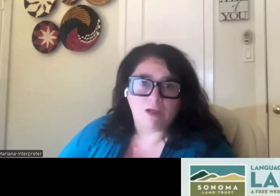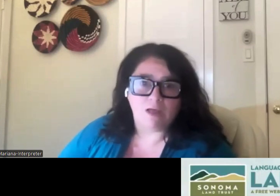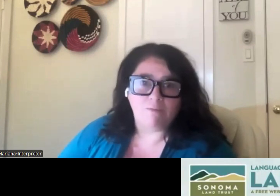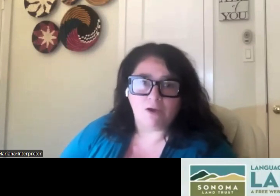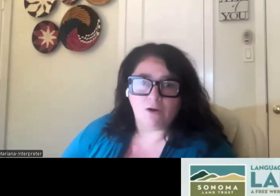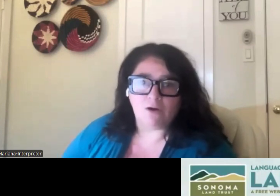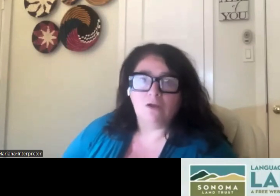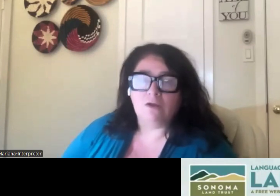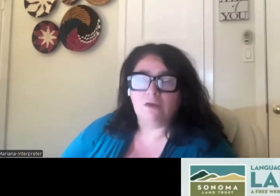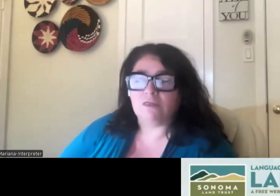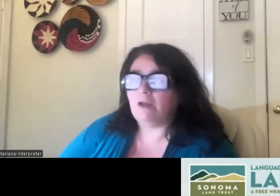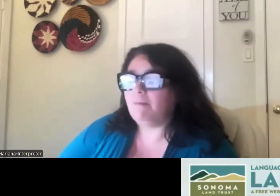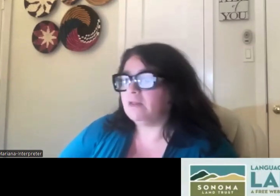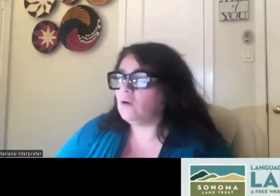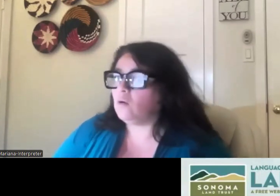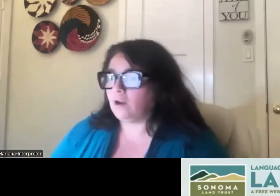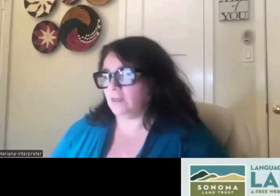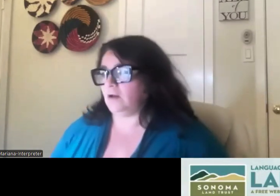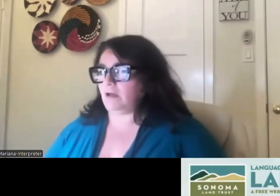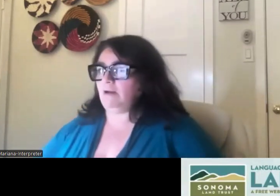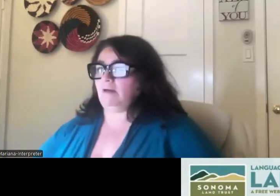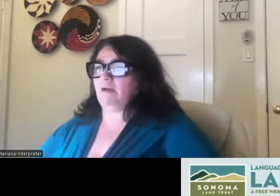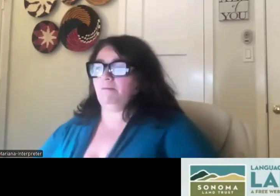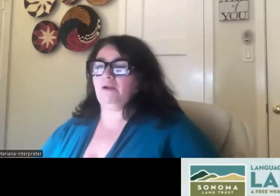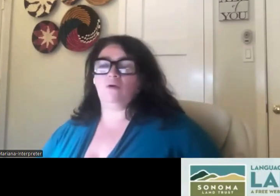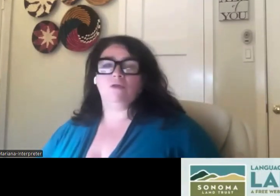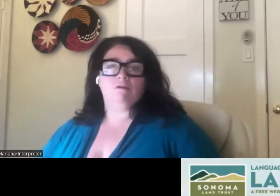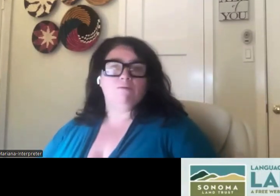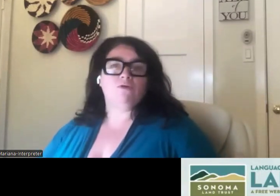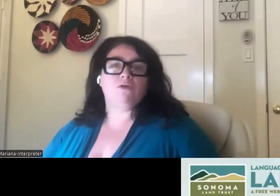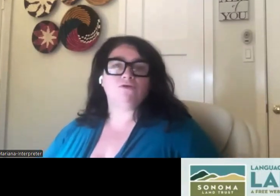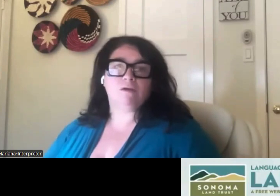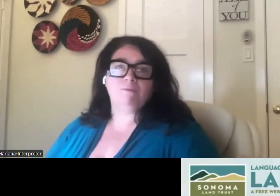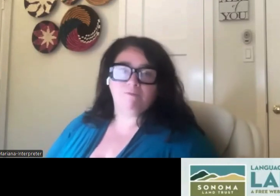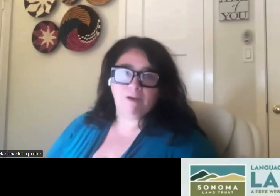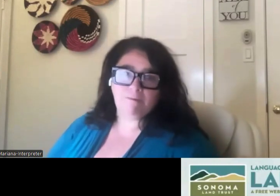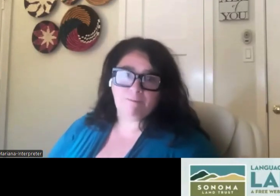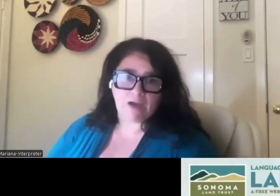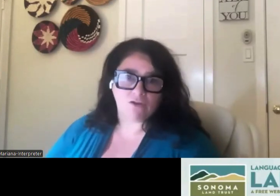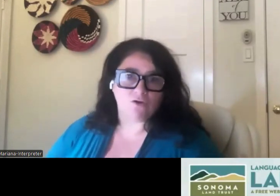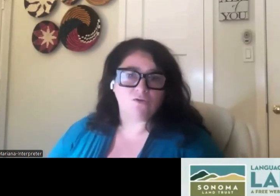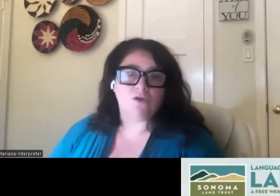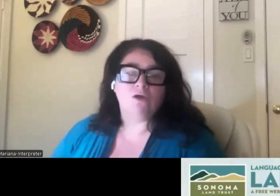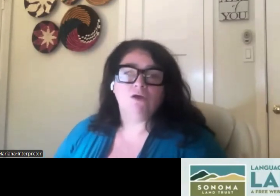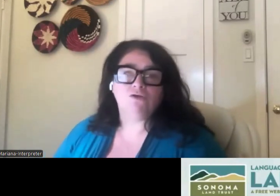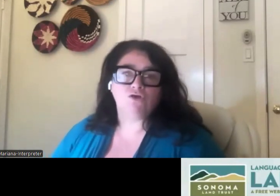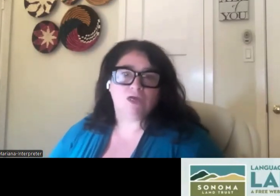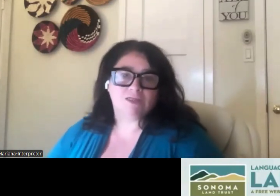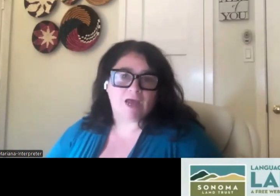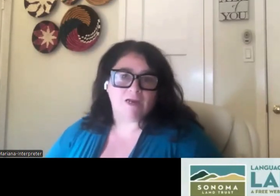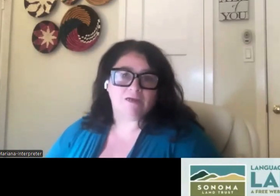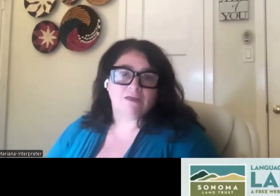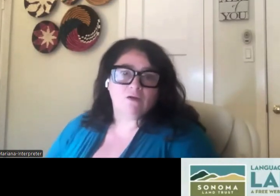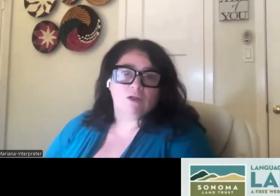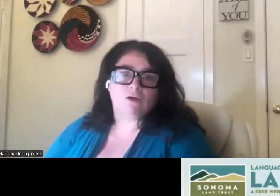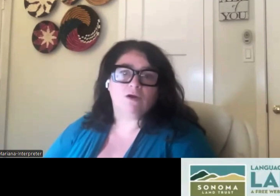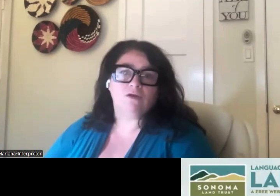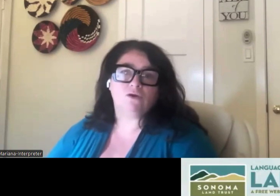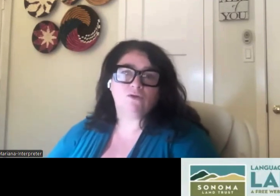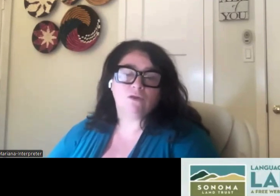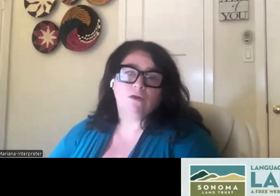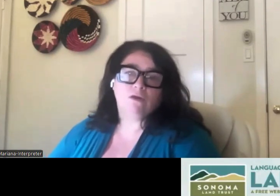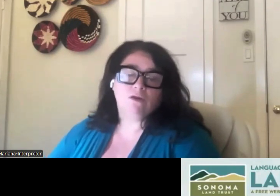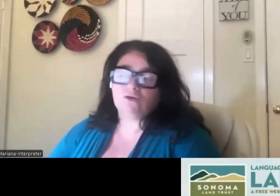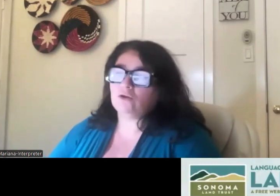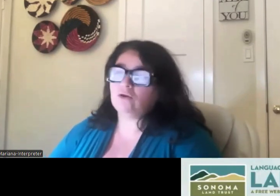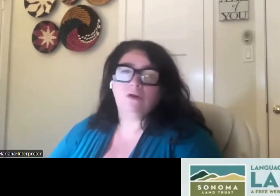talking about. But when it comes to the impacts, the societal effects, the disasters themselves, those are not